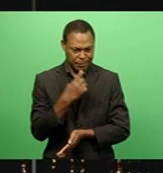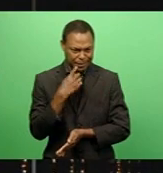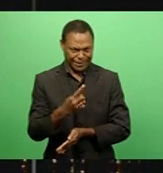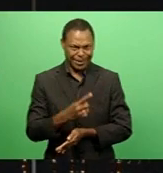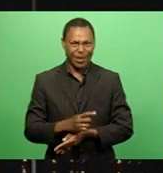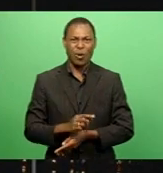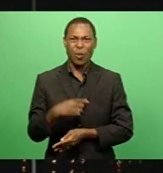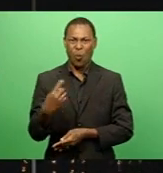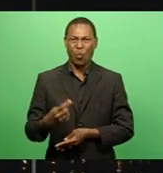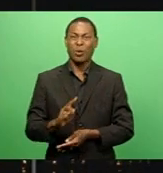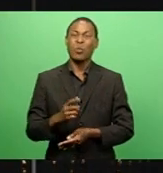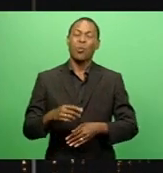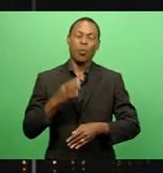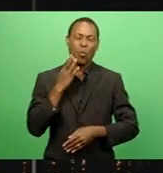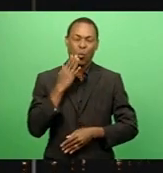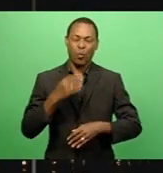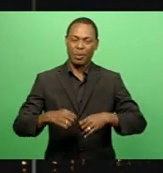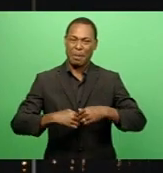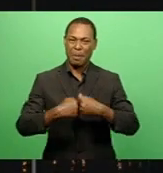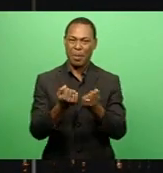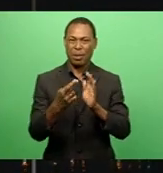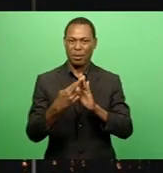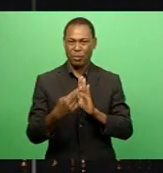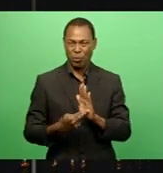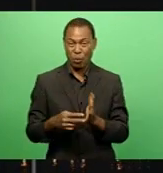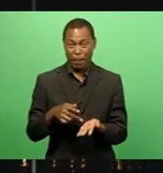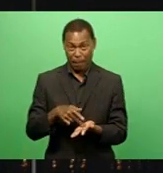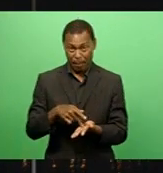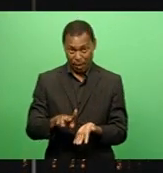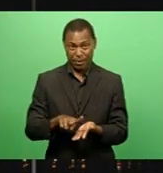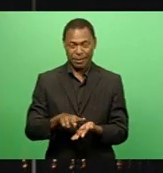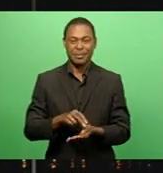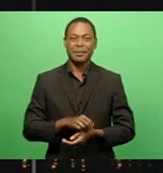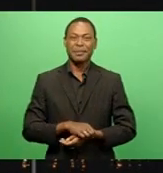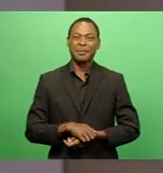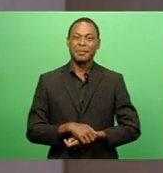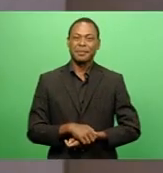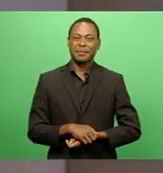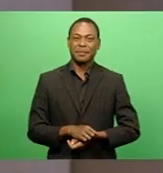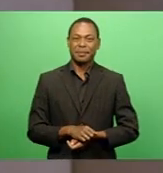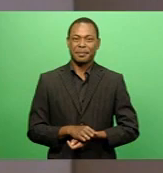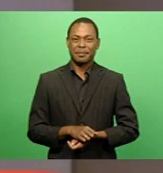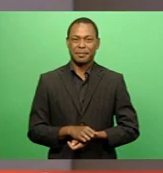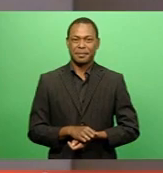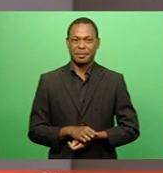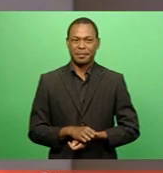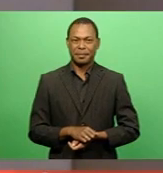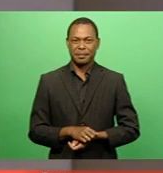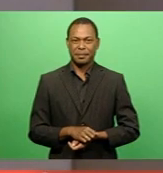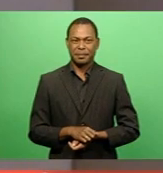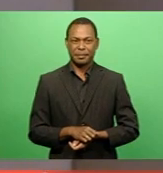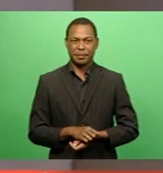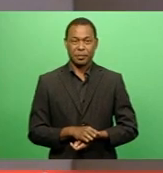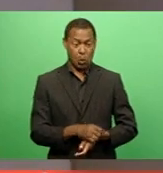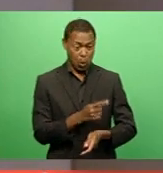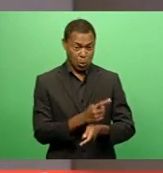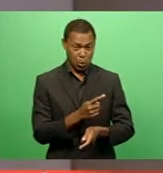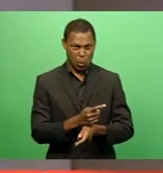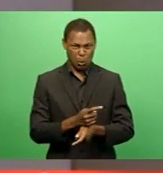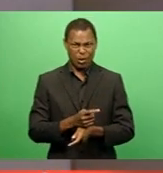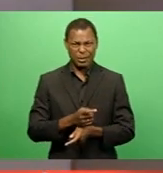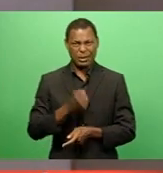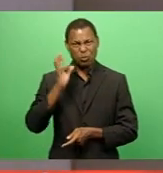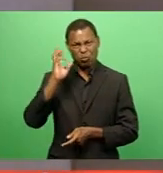deported when they breach the conditions of their permits. Sanya Nimboila reports. While speaking during Radio Fiji